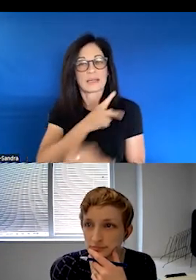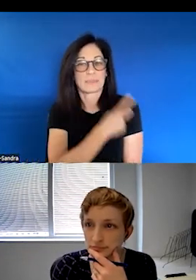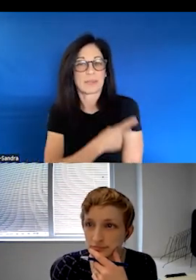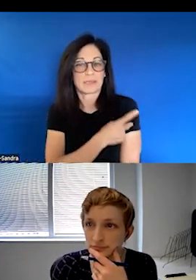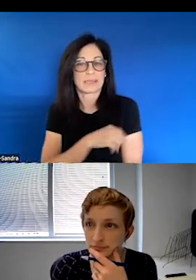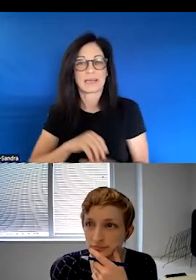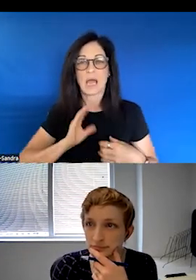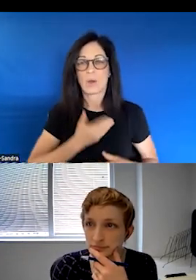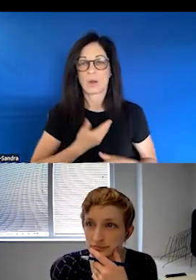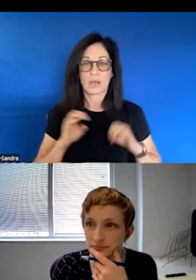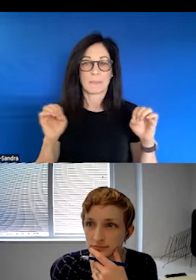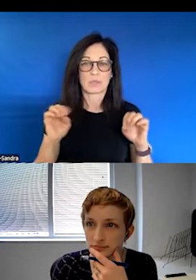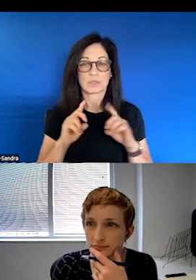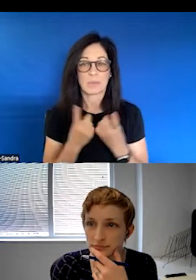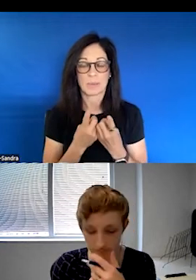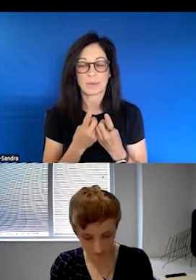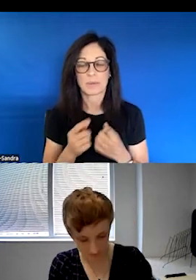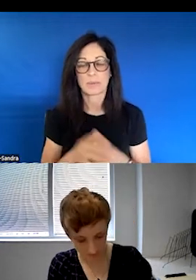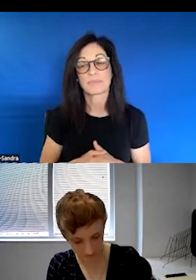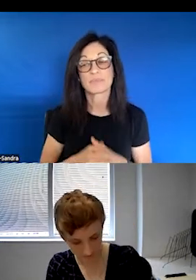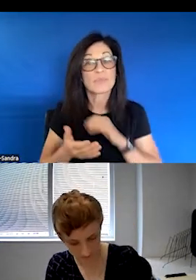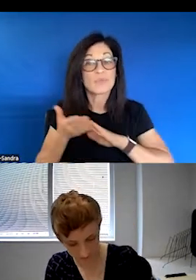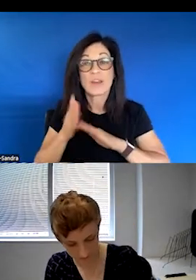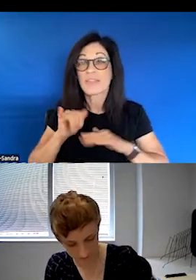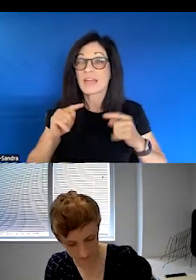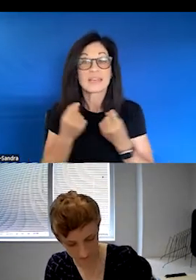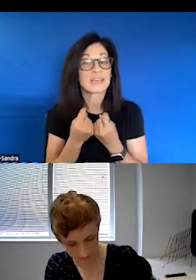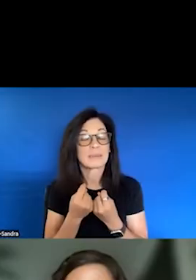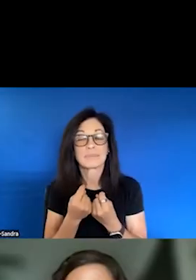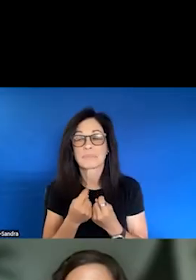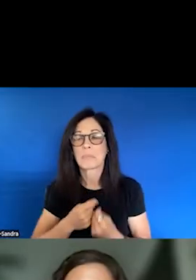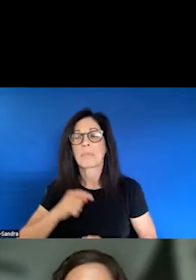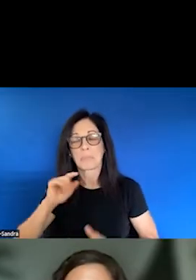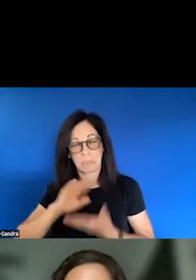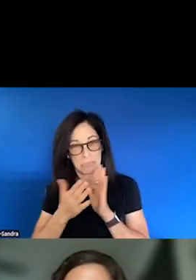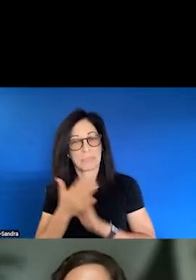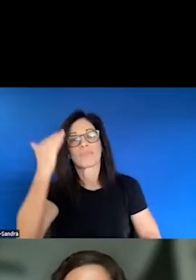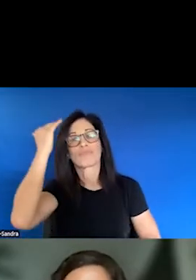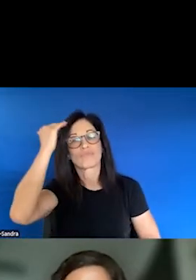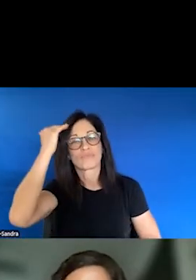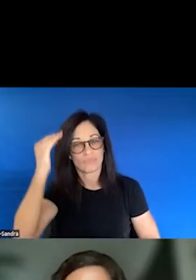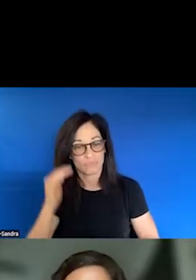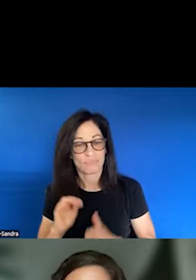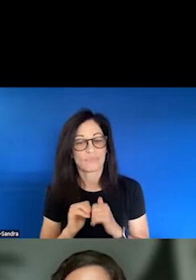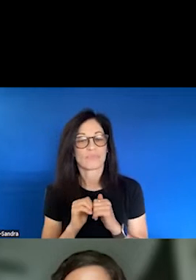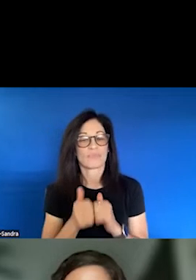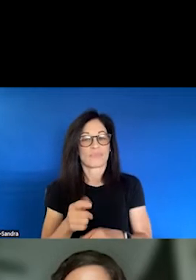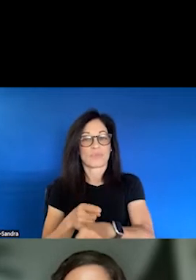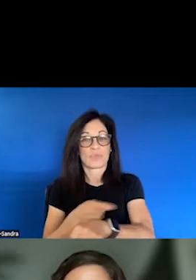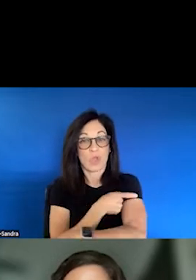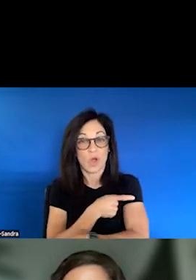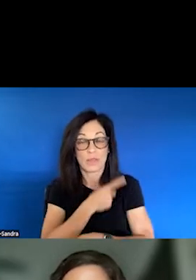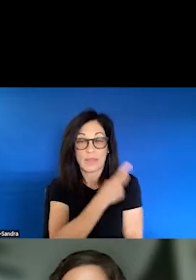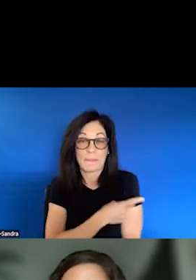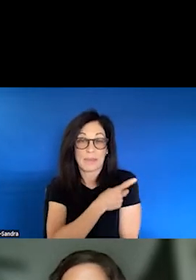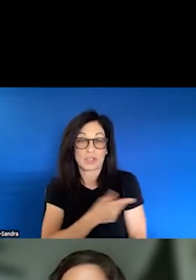emergency department. And in running that team, it became very apparent to me how long the patients who were in a mental